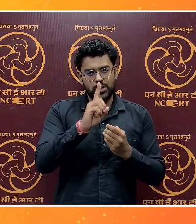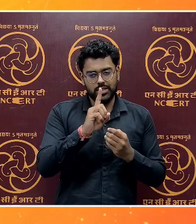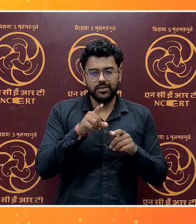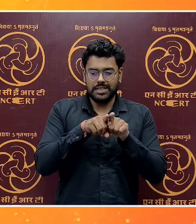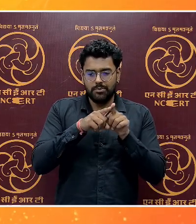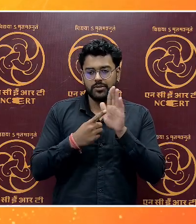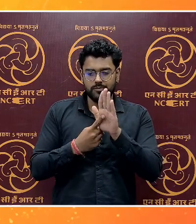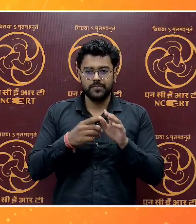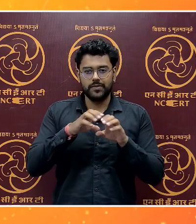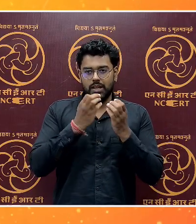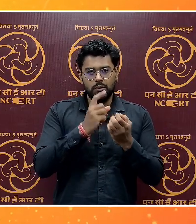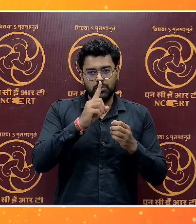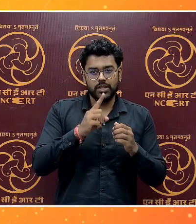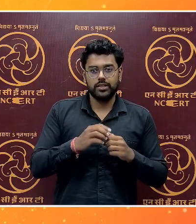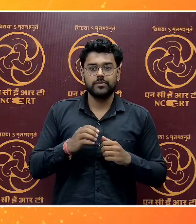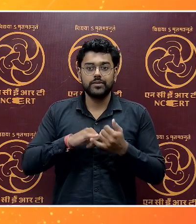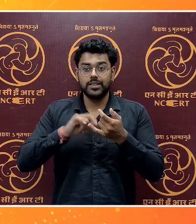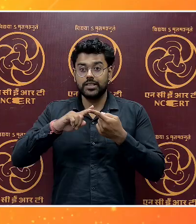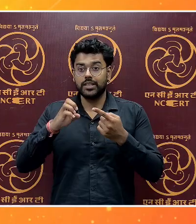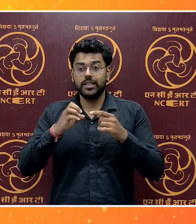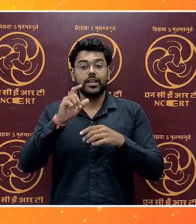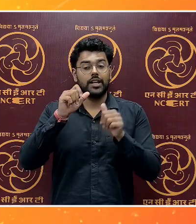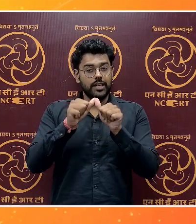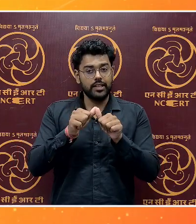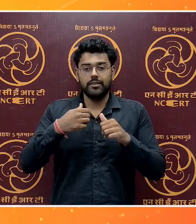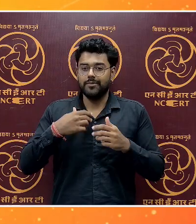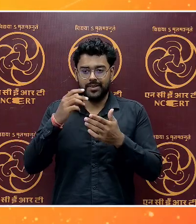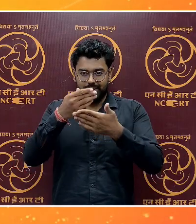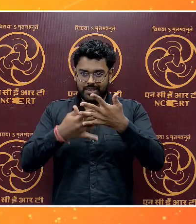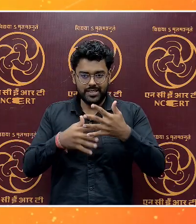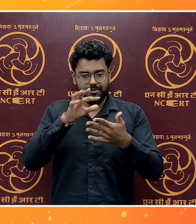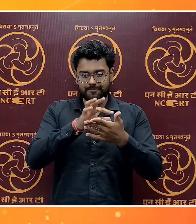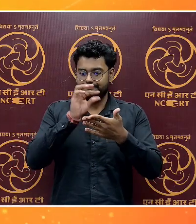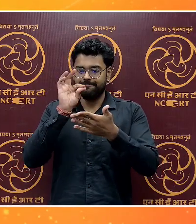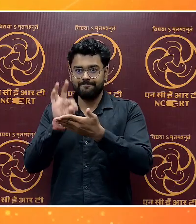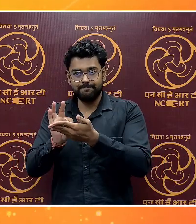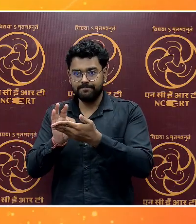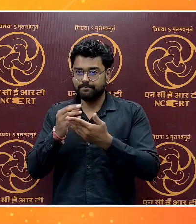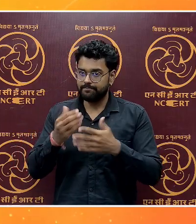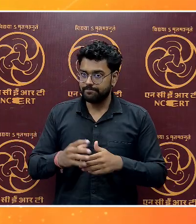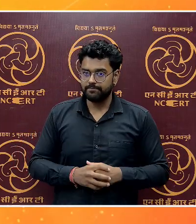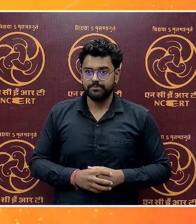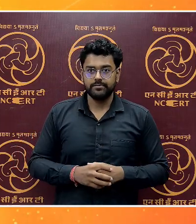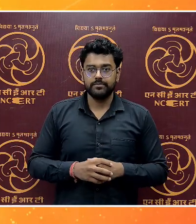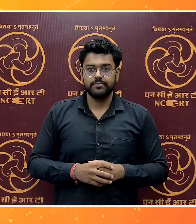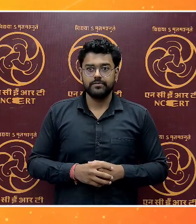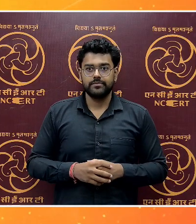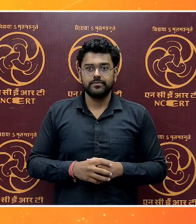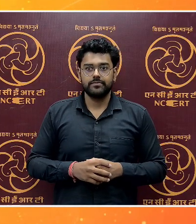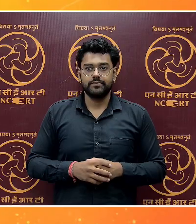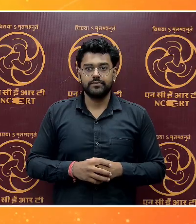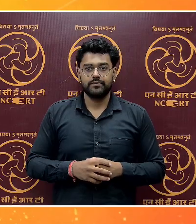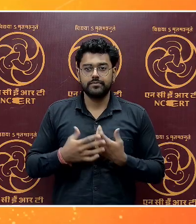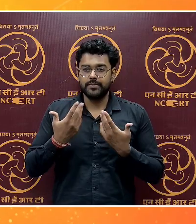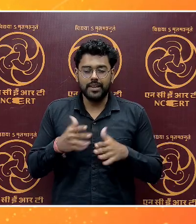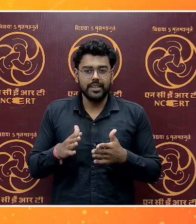section A to the teacher. The device is already coming in my list, so I can assign the teacher to device and I can select